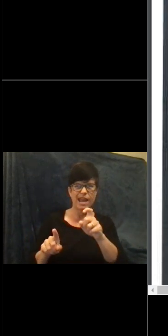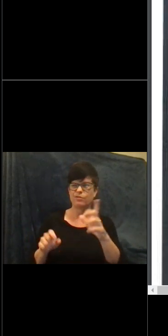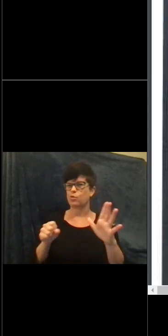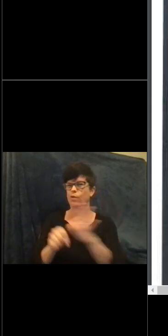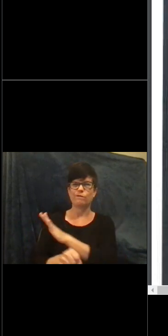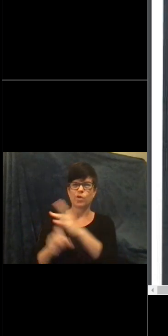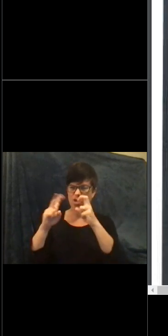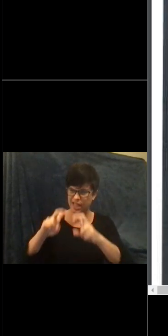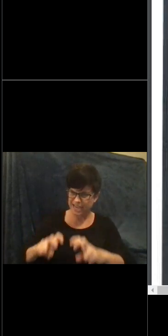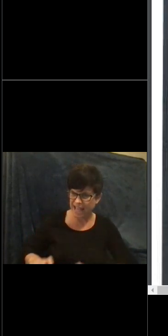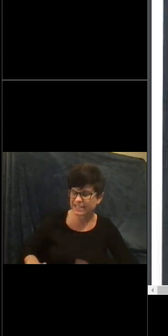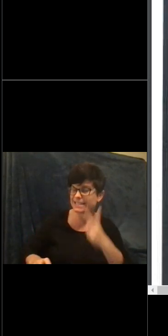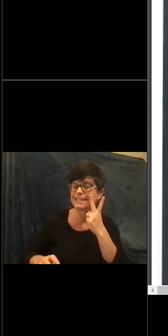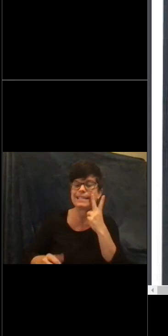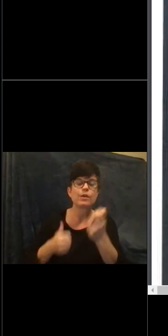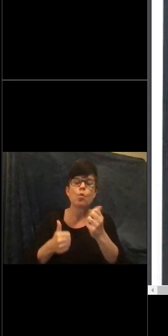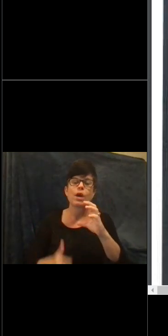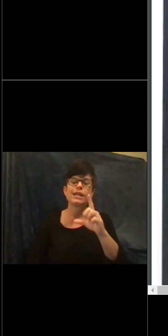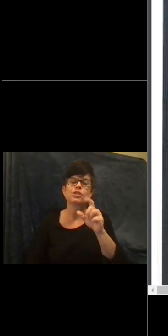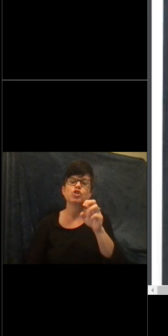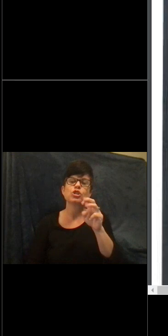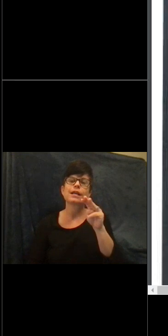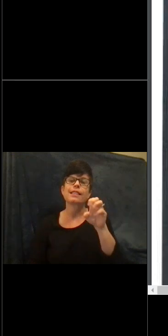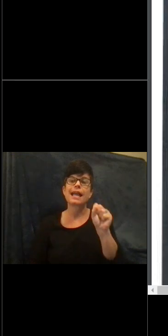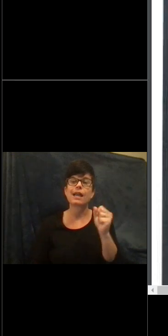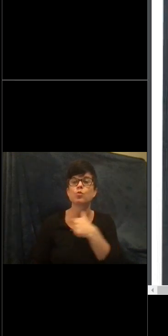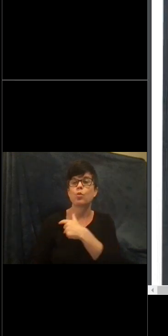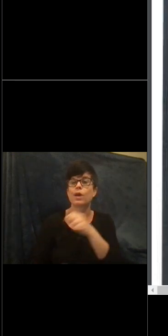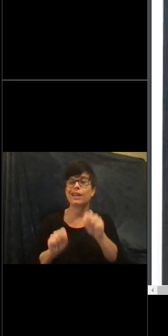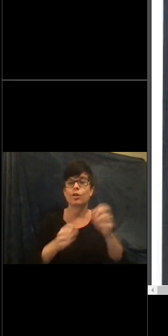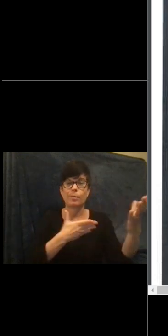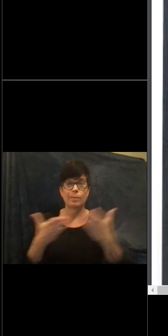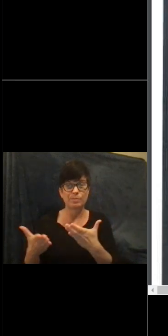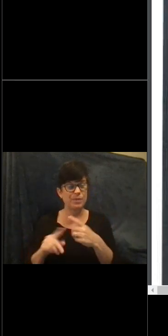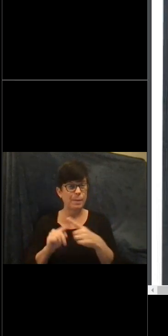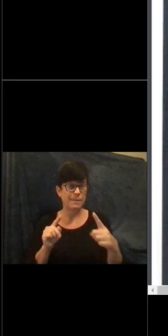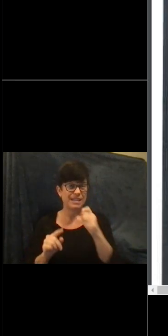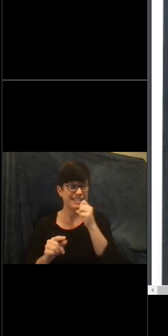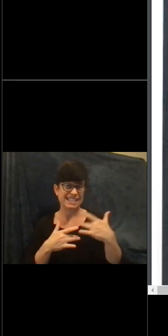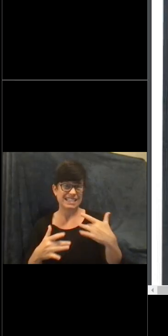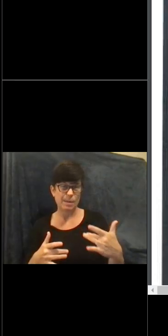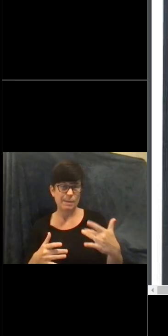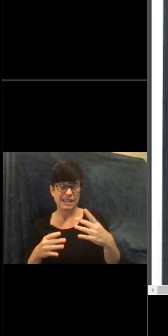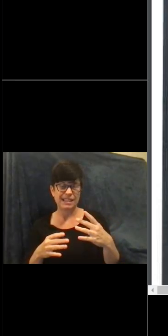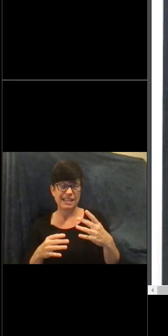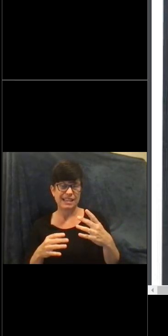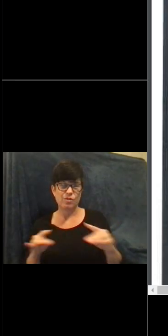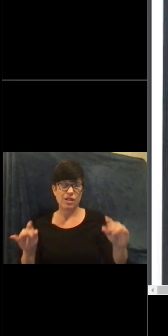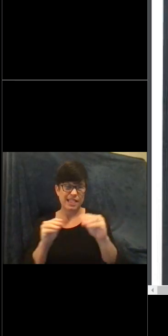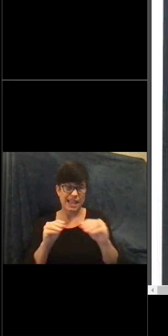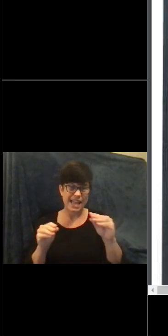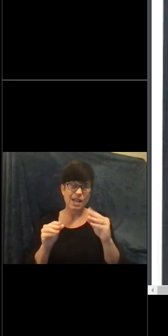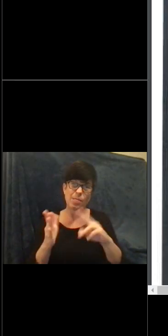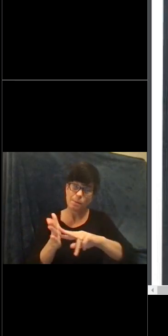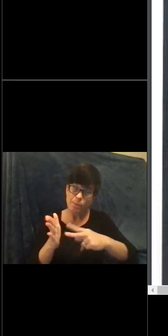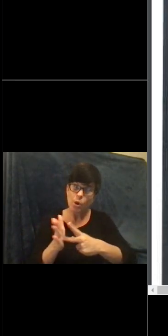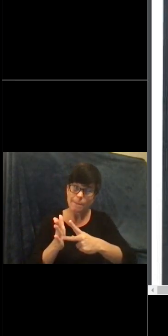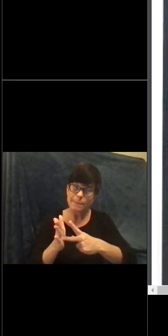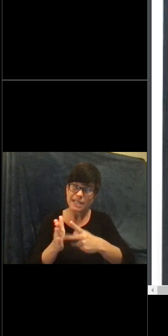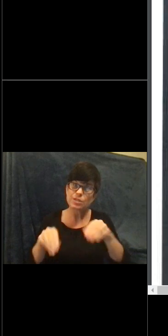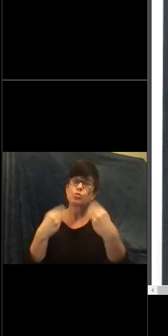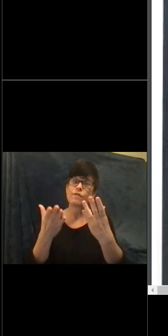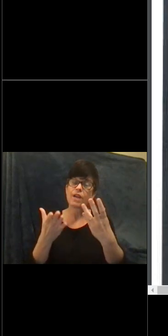that we could bring at that point. But it is not typically in a land transaction. Again, here where the purpose is to provide a mixed use